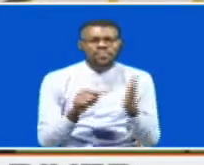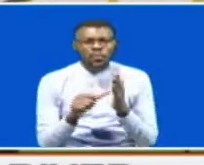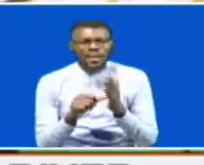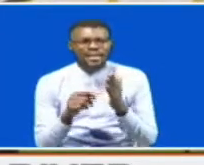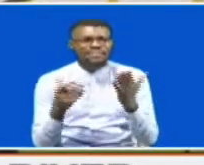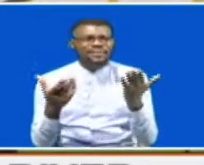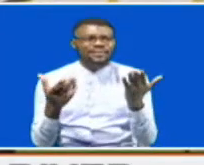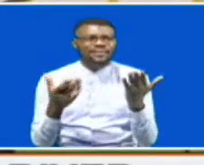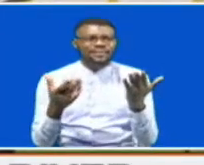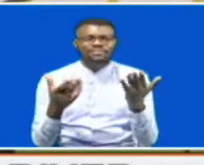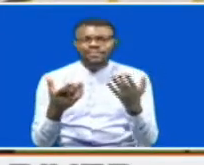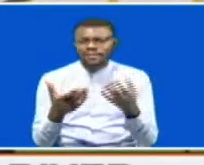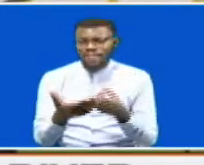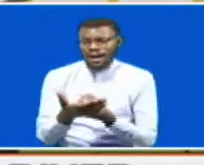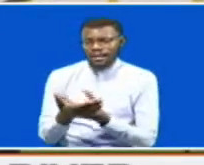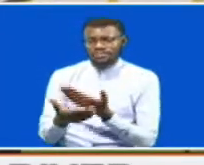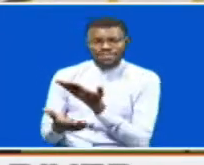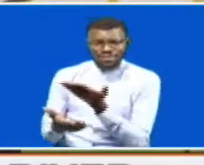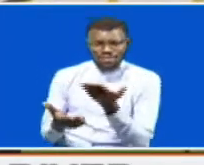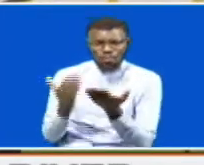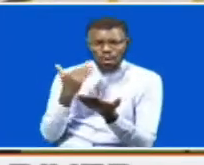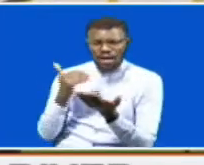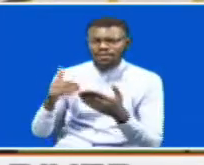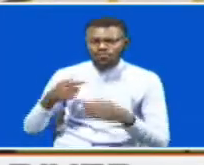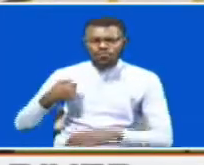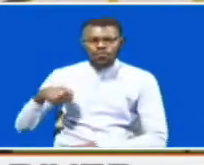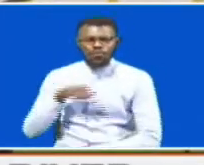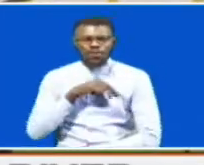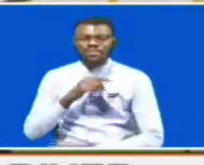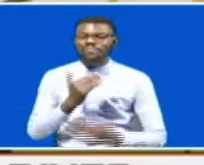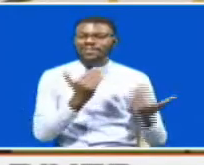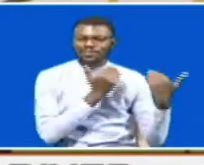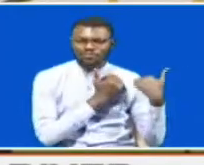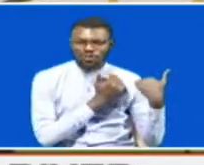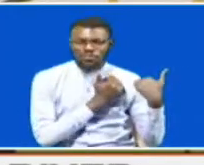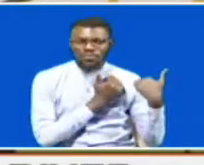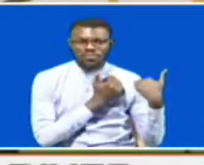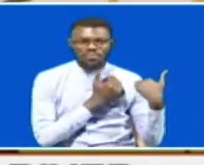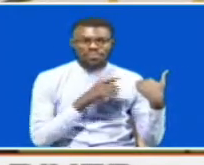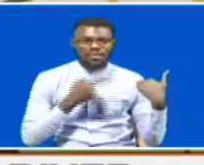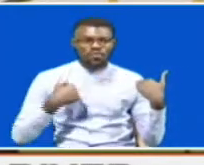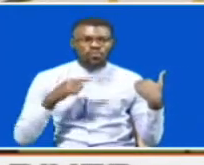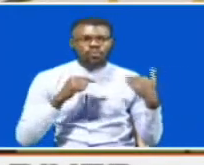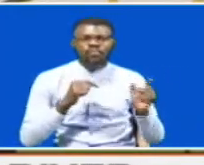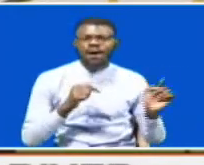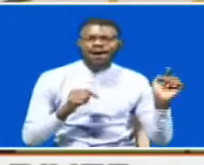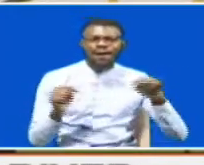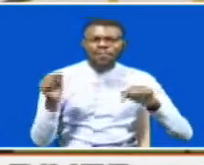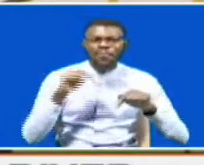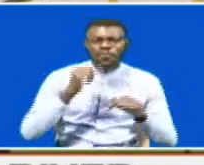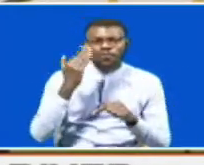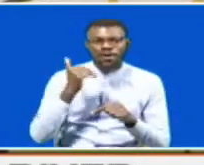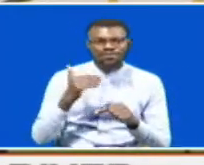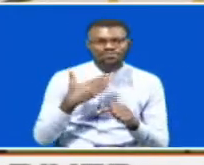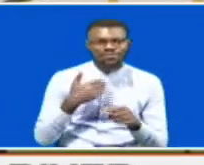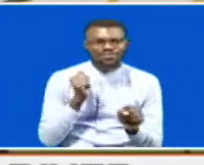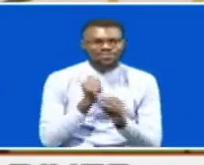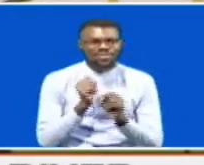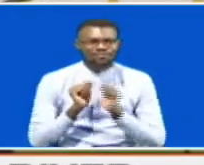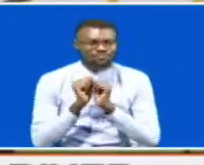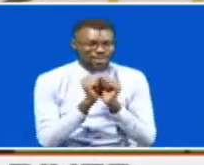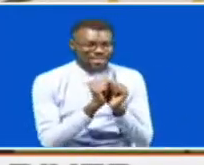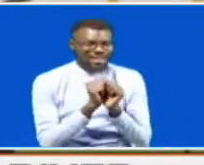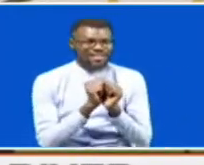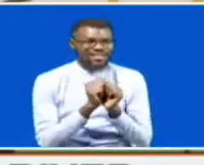river basin, we are all involved. And this is the reason we are here to do this together, because we are all